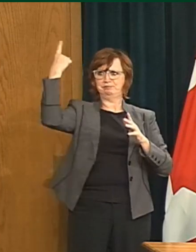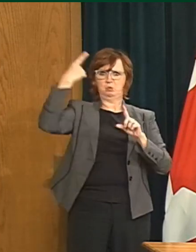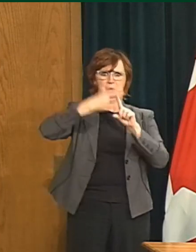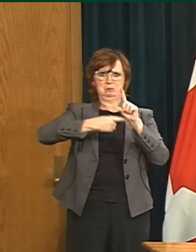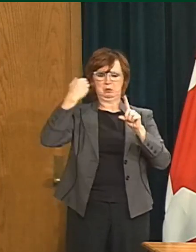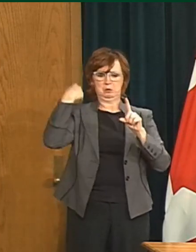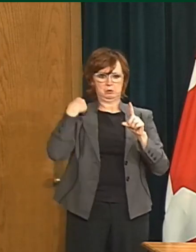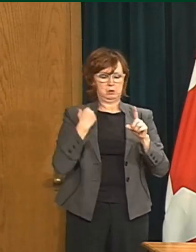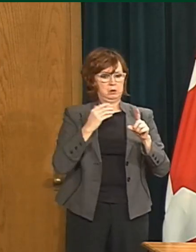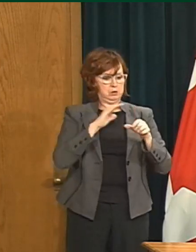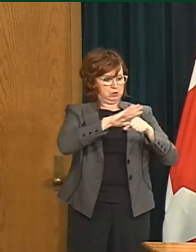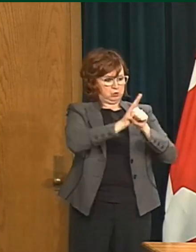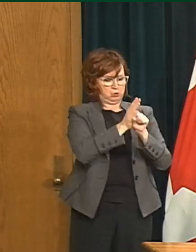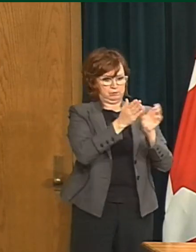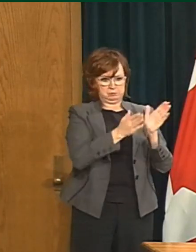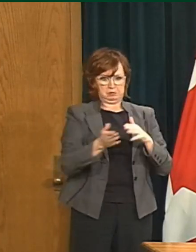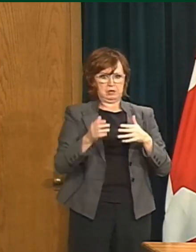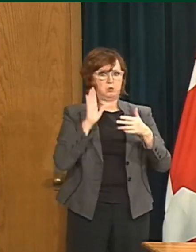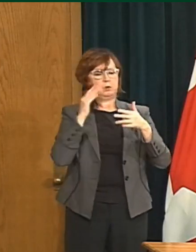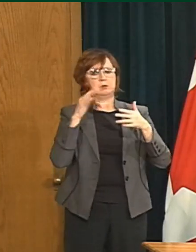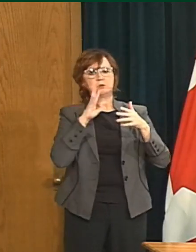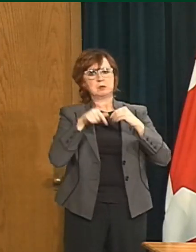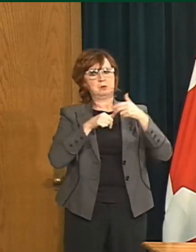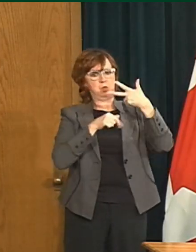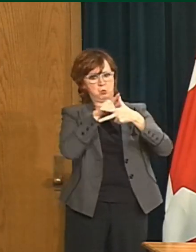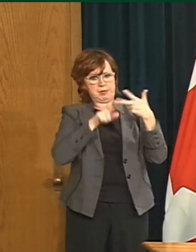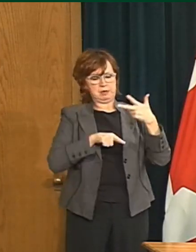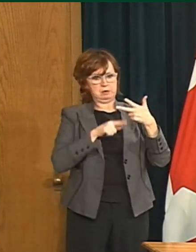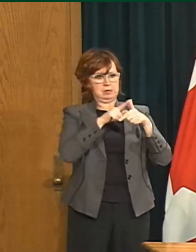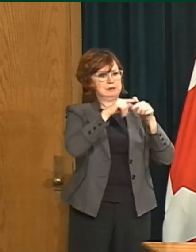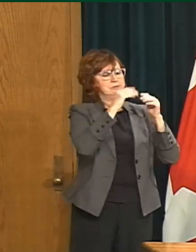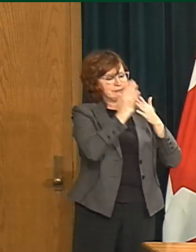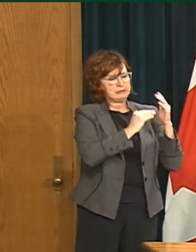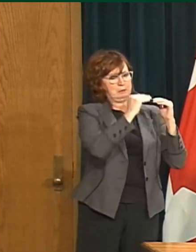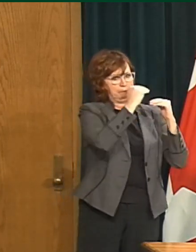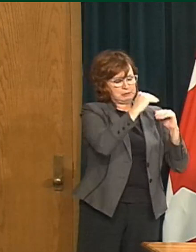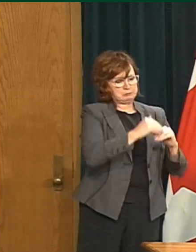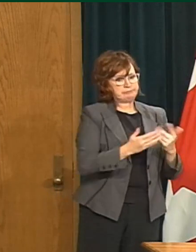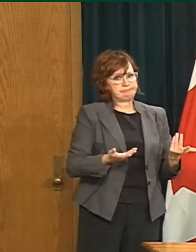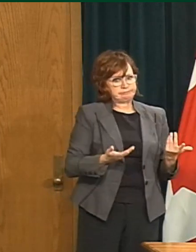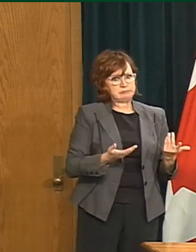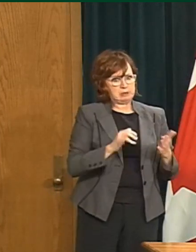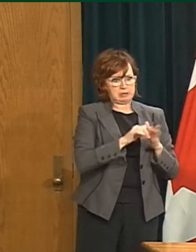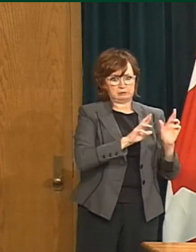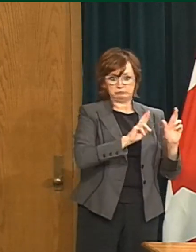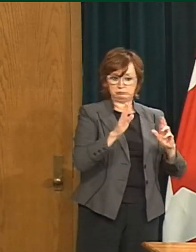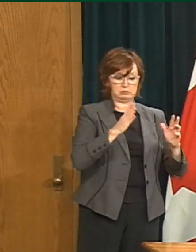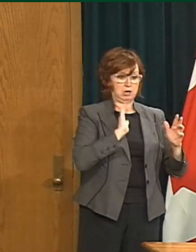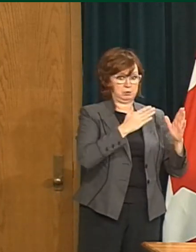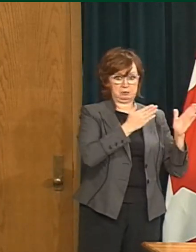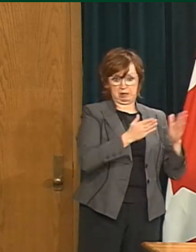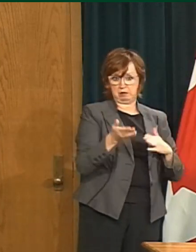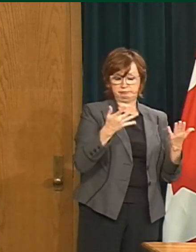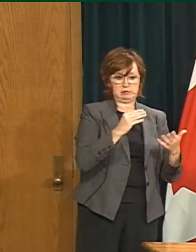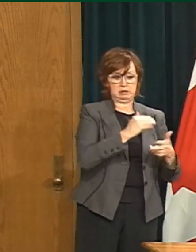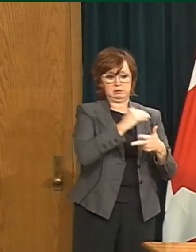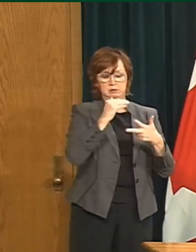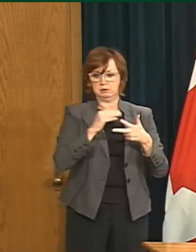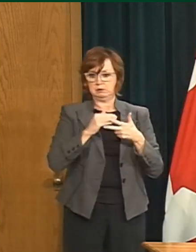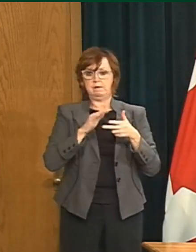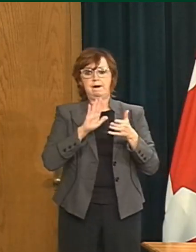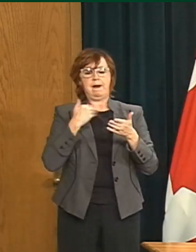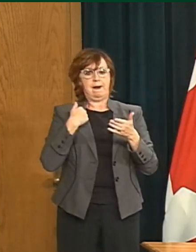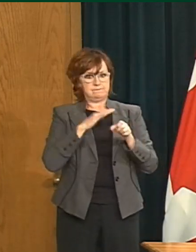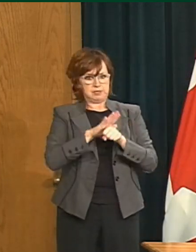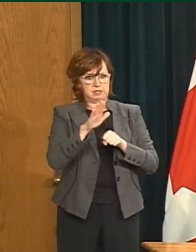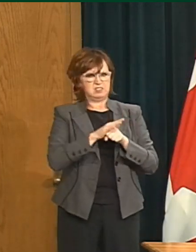on three main pillars. The first will be restrictions, which is part of our offensive strategy. The second will be providing resources